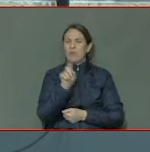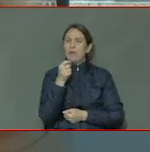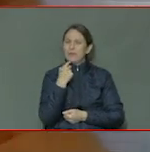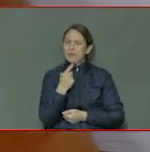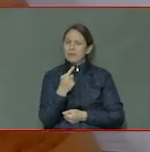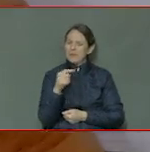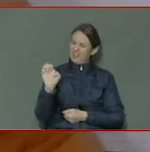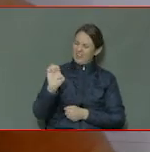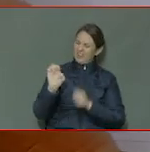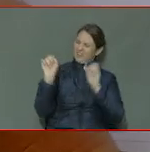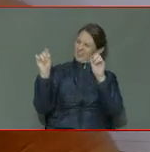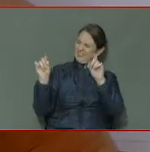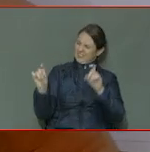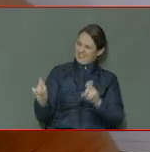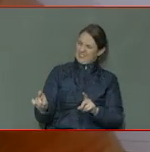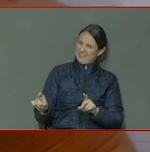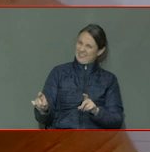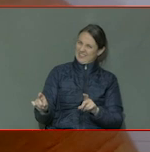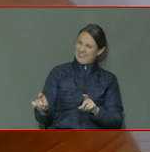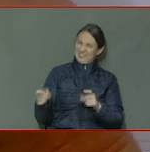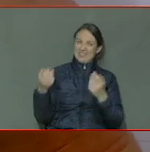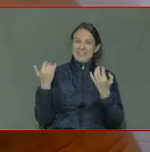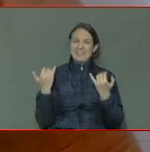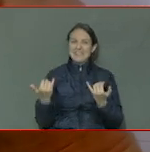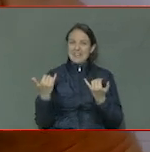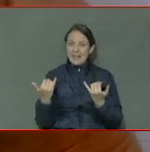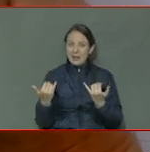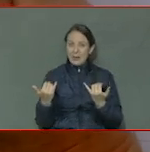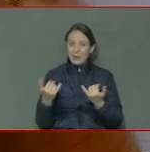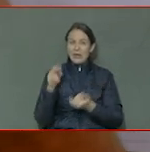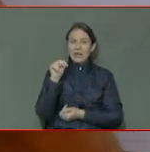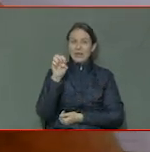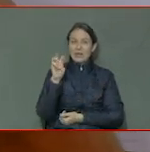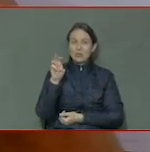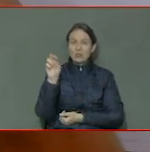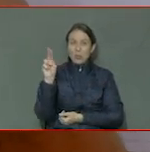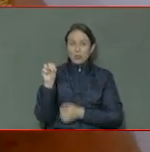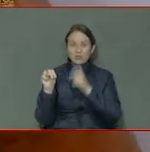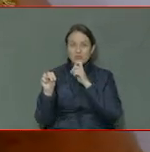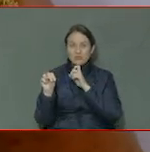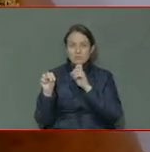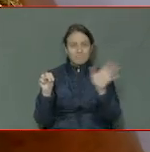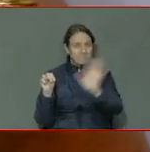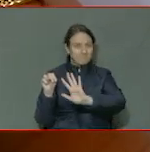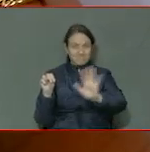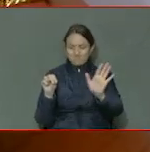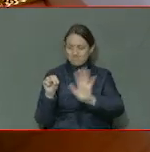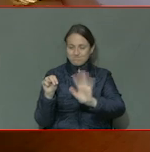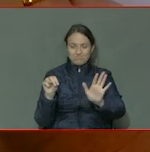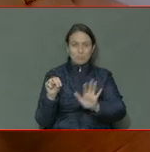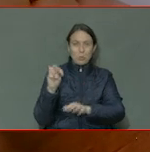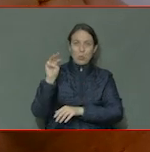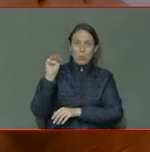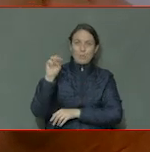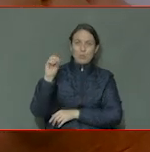energy principles, then there's no Newton and there's no equations of